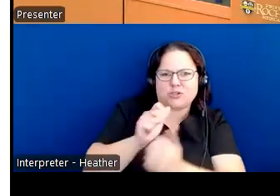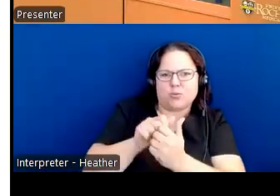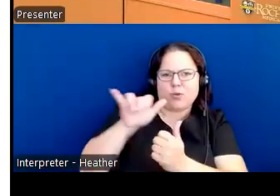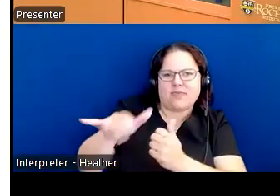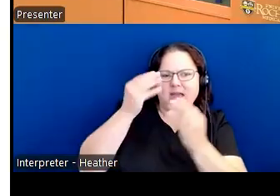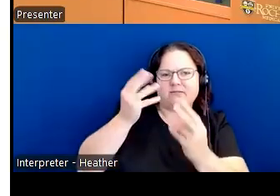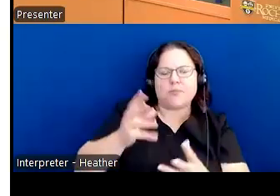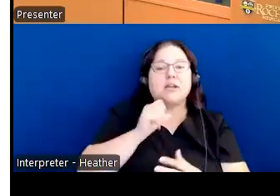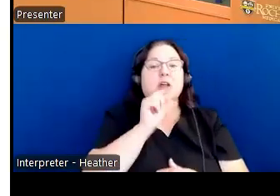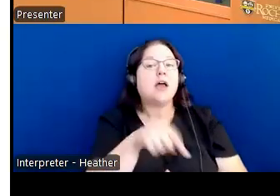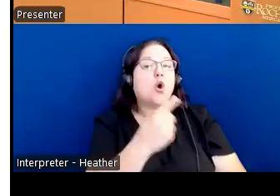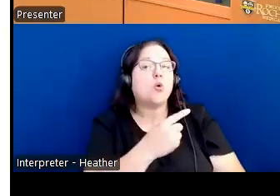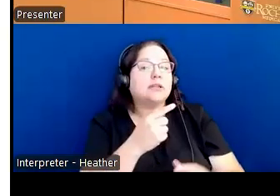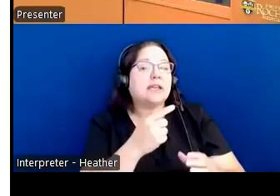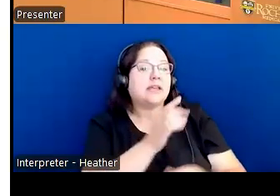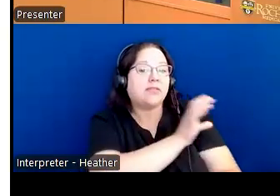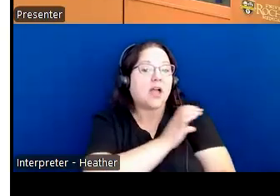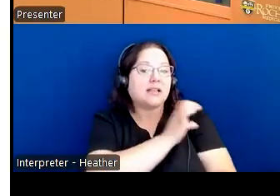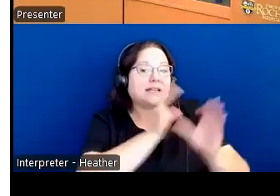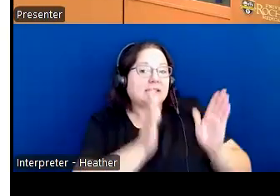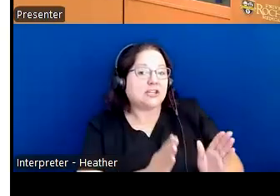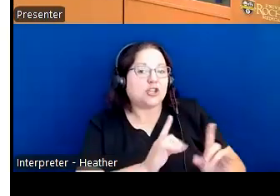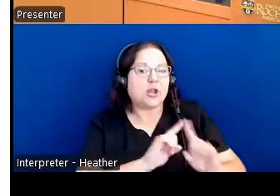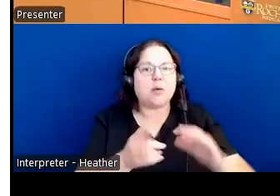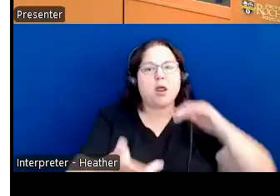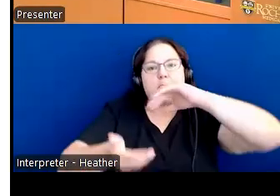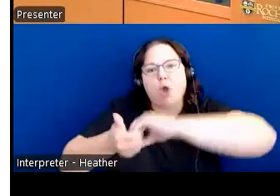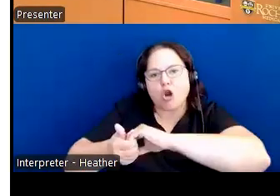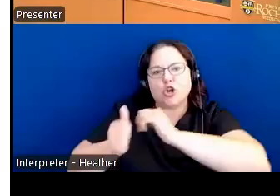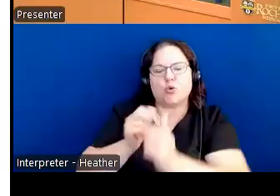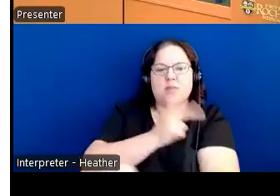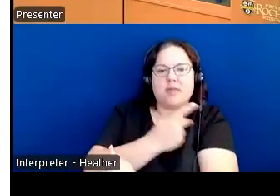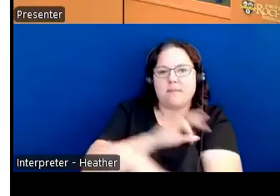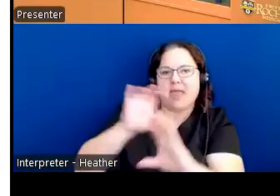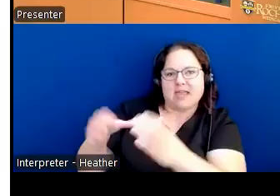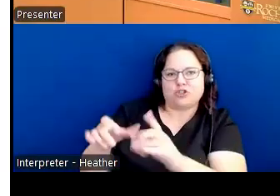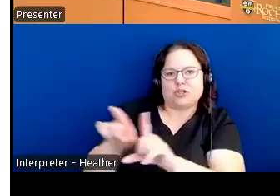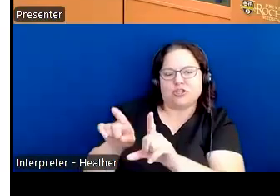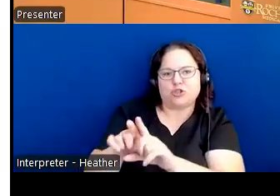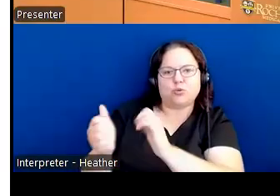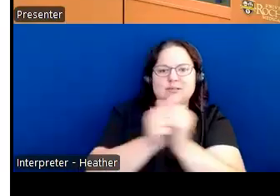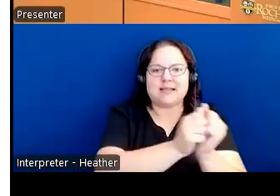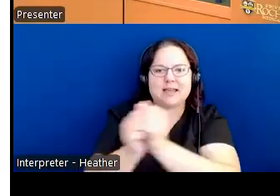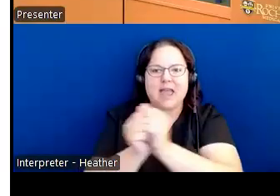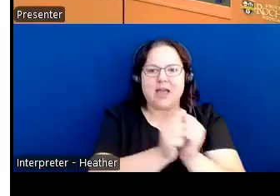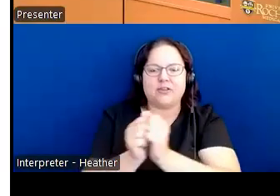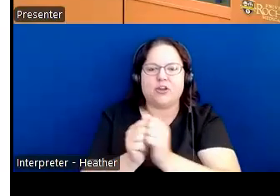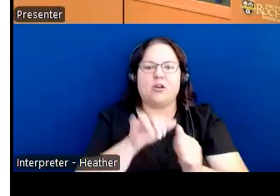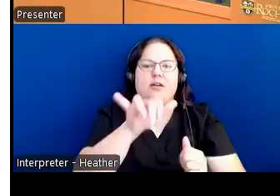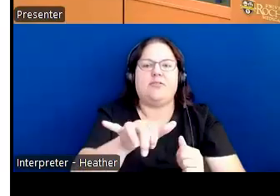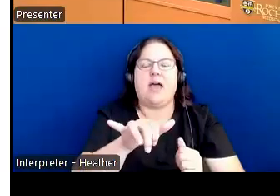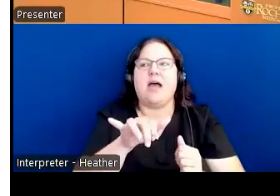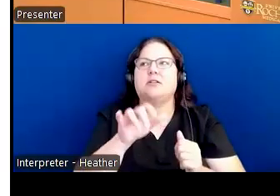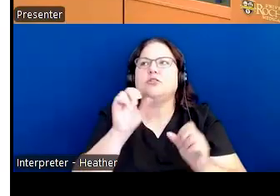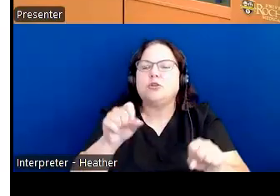our clinicians, but really making it a partnership. And it struck me too that that type of rating could be so cool within the